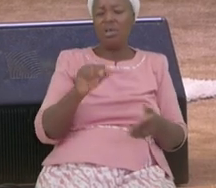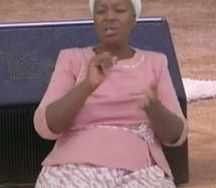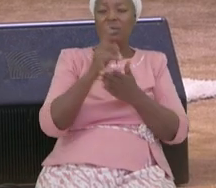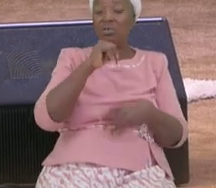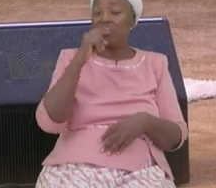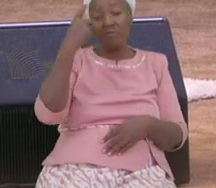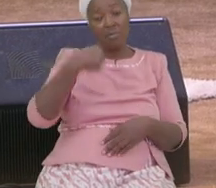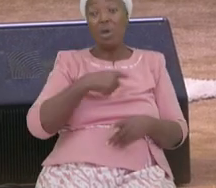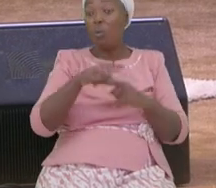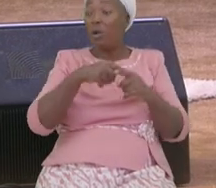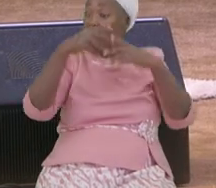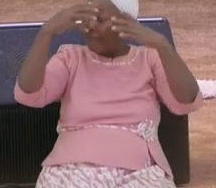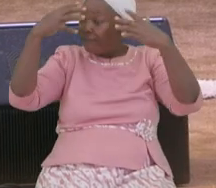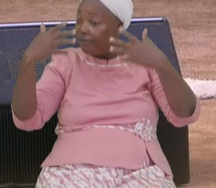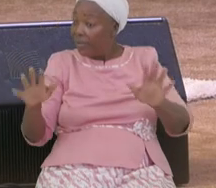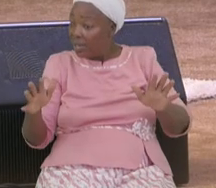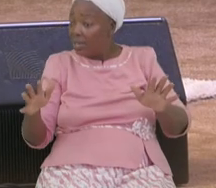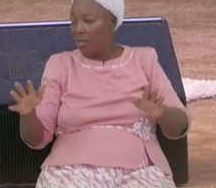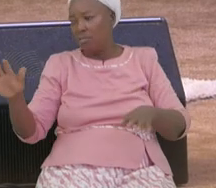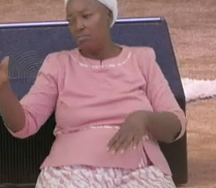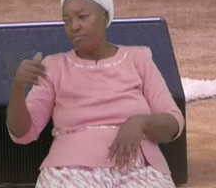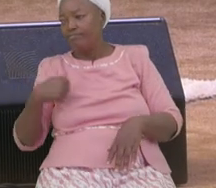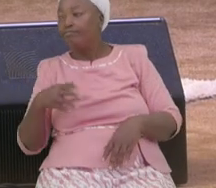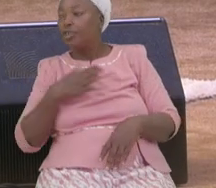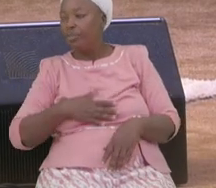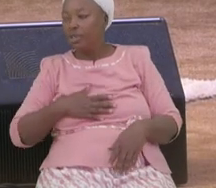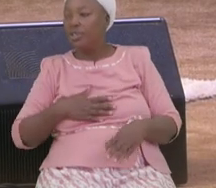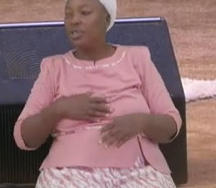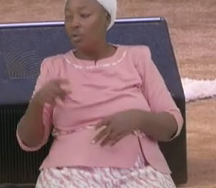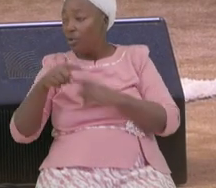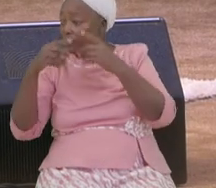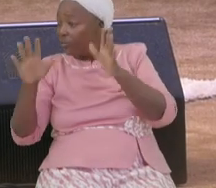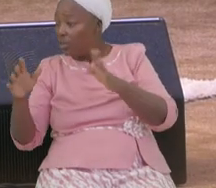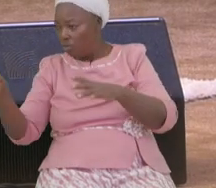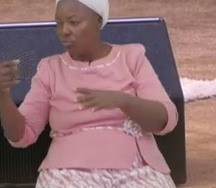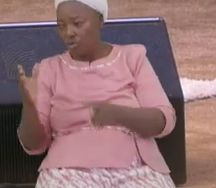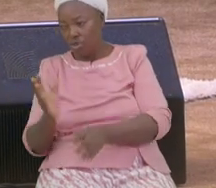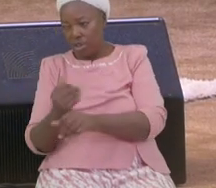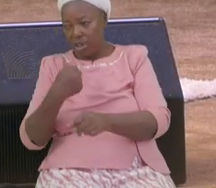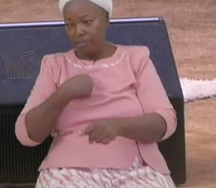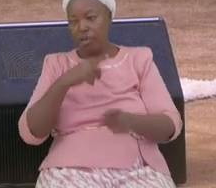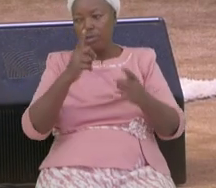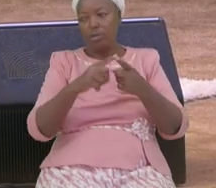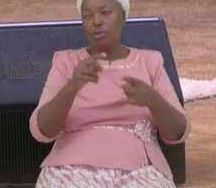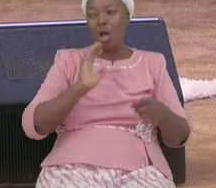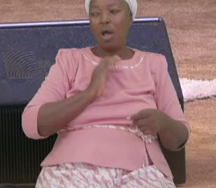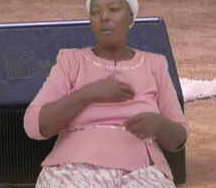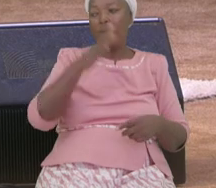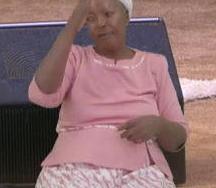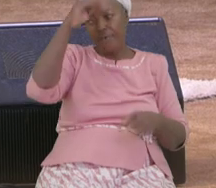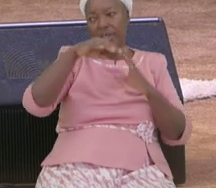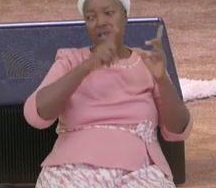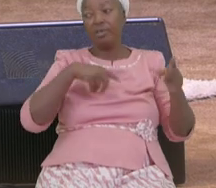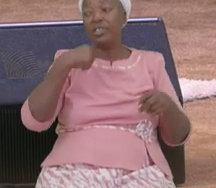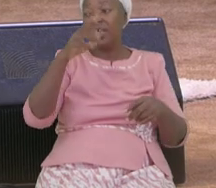he finishes, moderator, group pastor, tell him his daughter is waiting